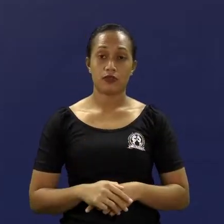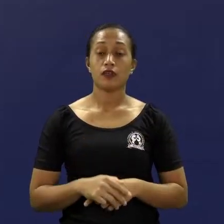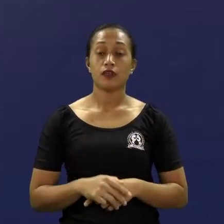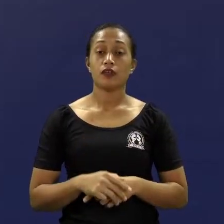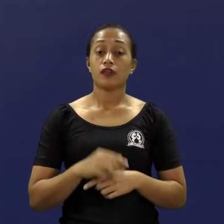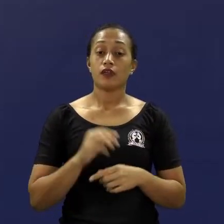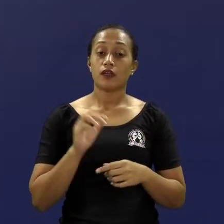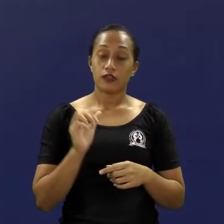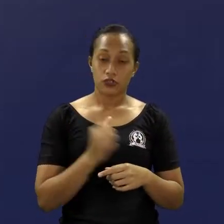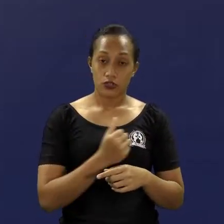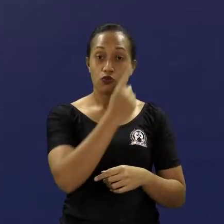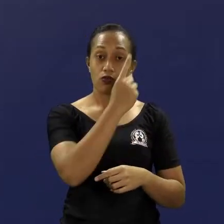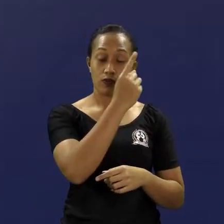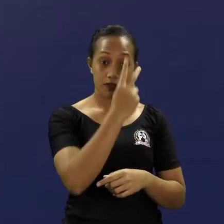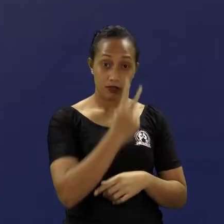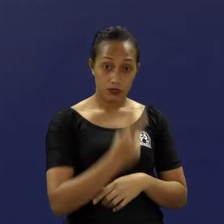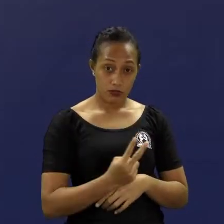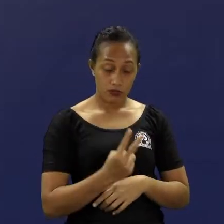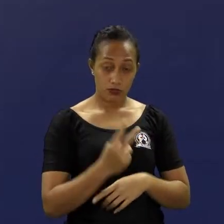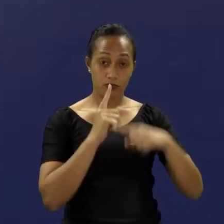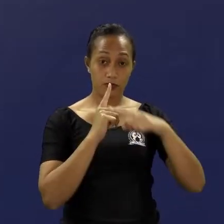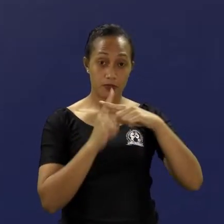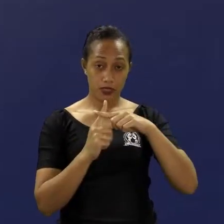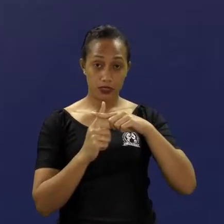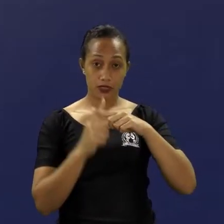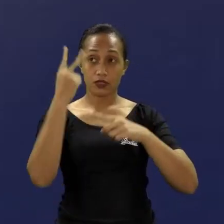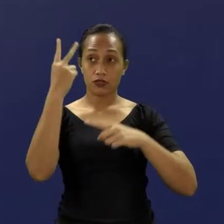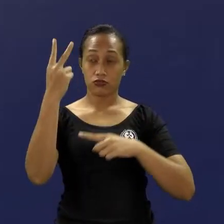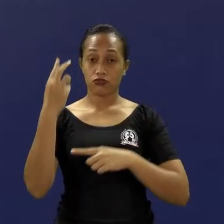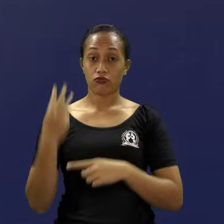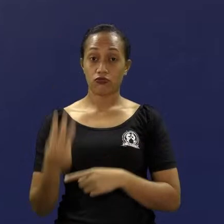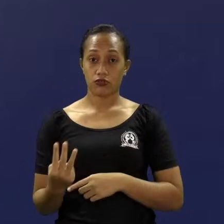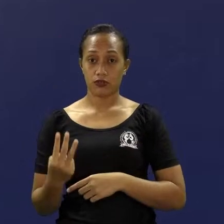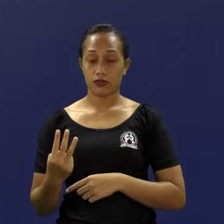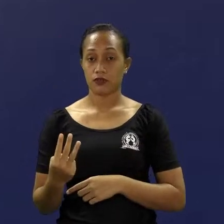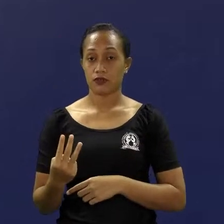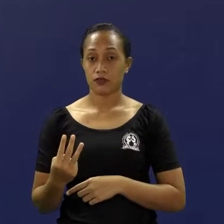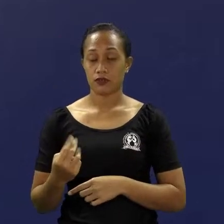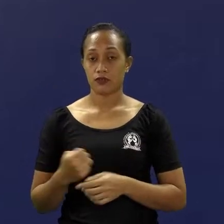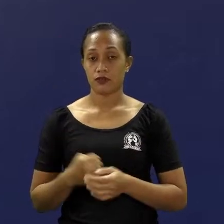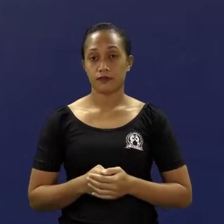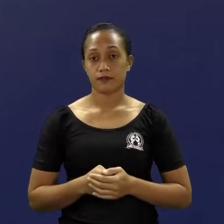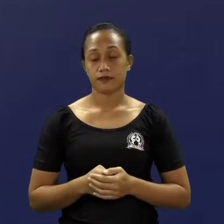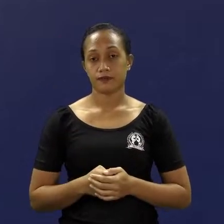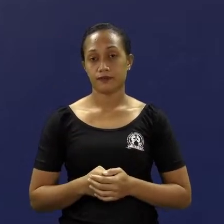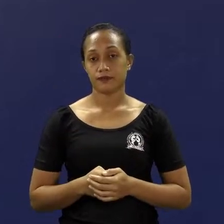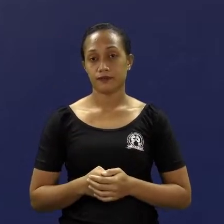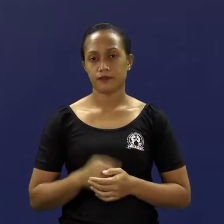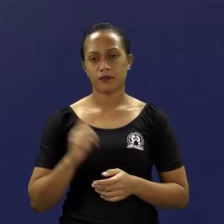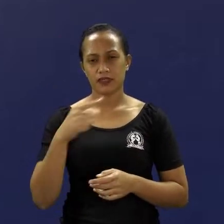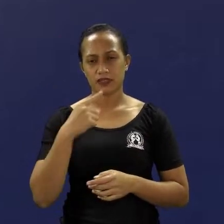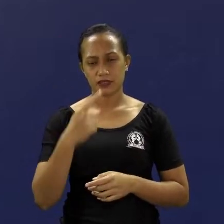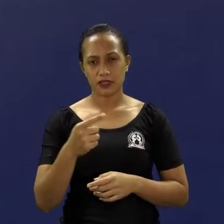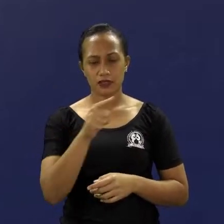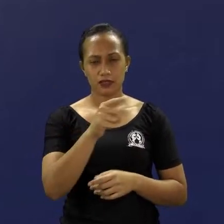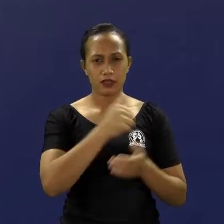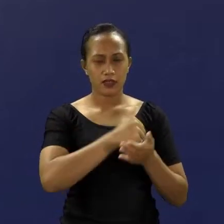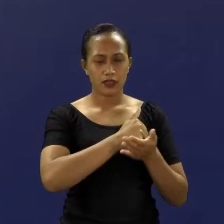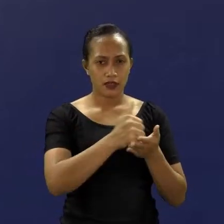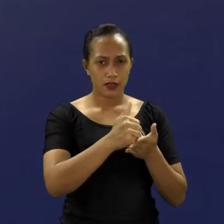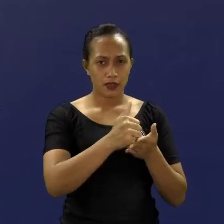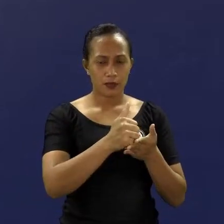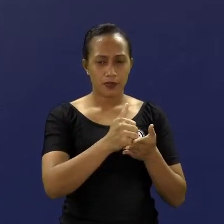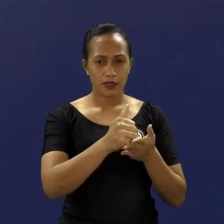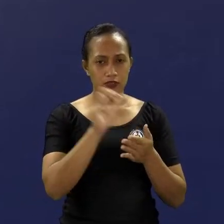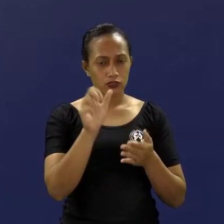So half plus 2 over 3. Alefa mai, the denominator should